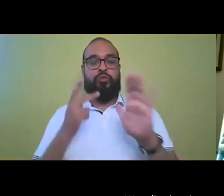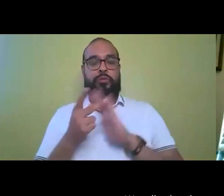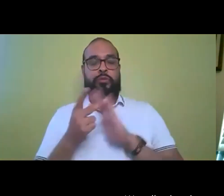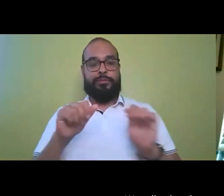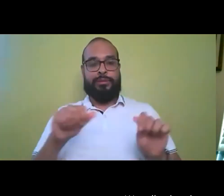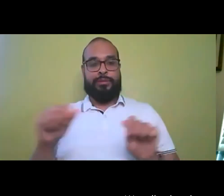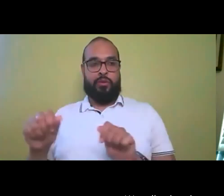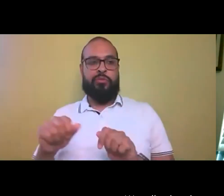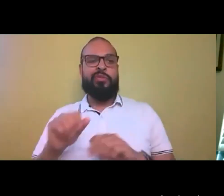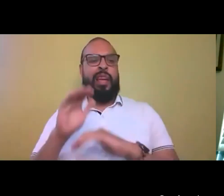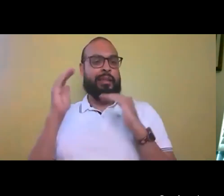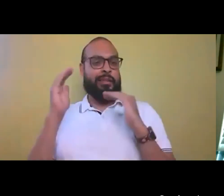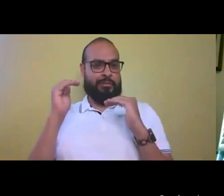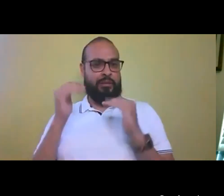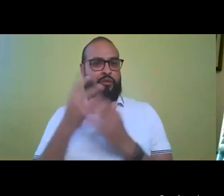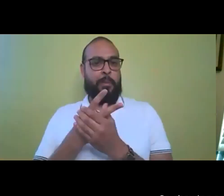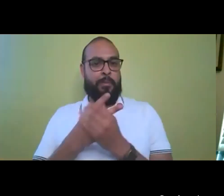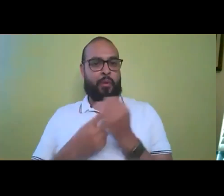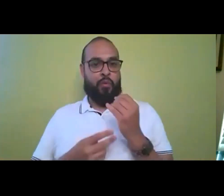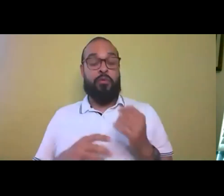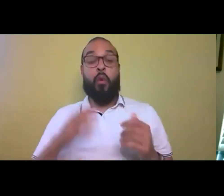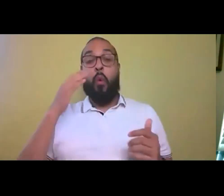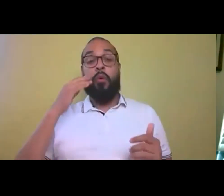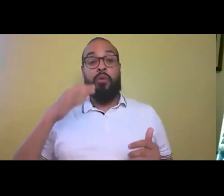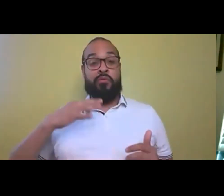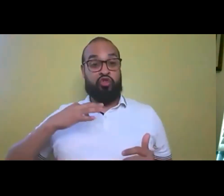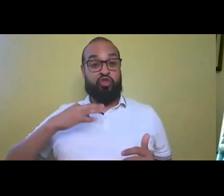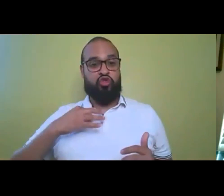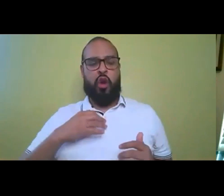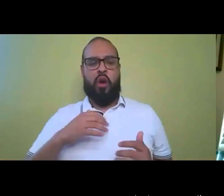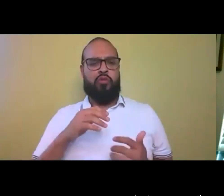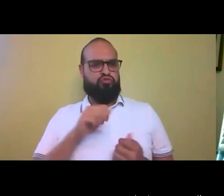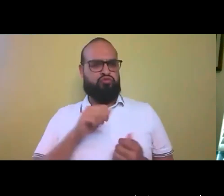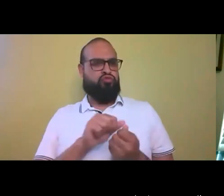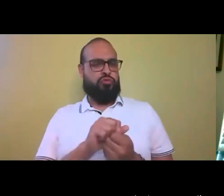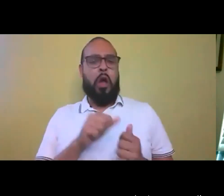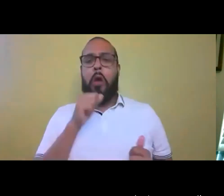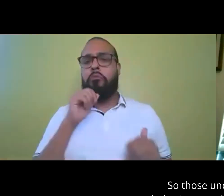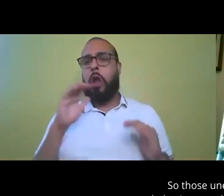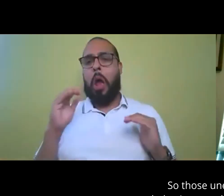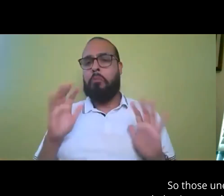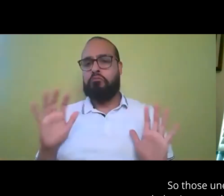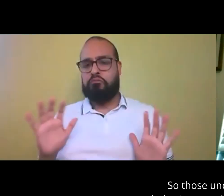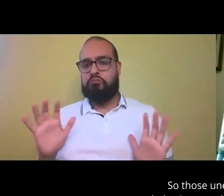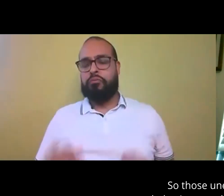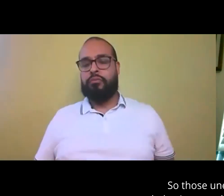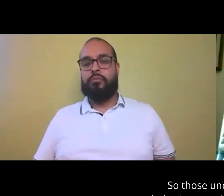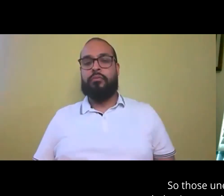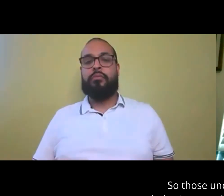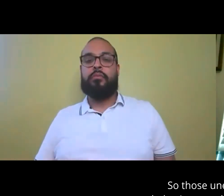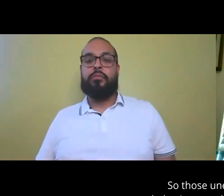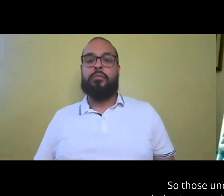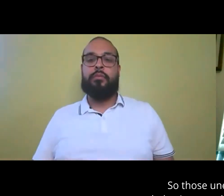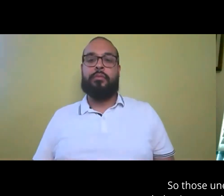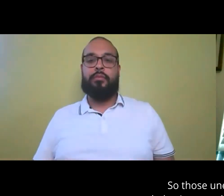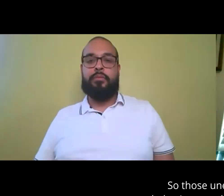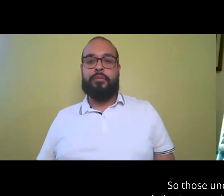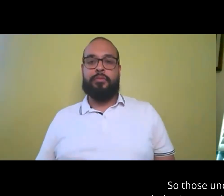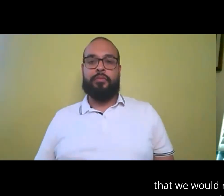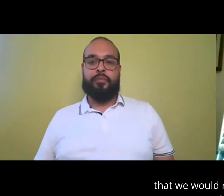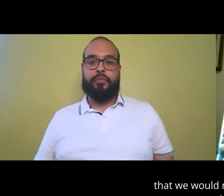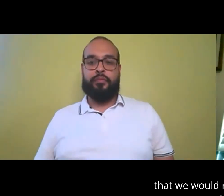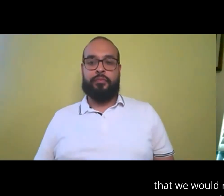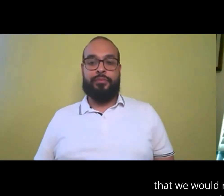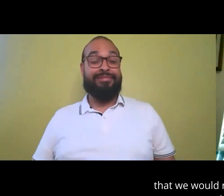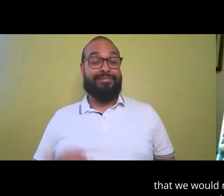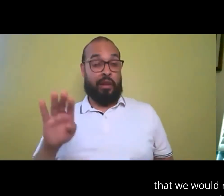expected behaviors. So chewing on your shirt isn't necessarily expected behavior. So those unexpected behaviors are the behaviors